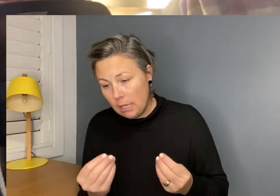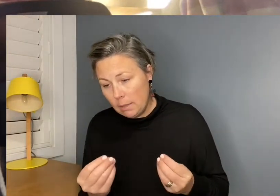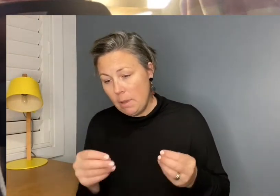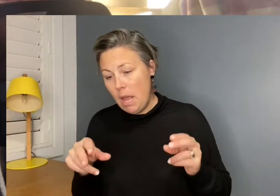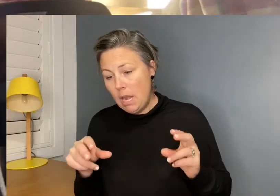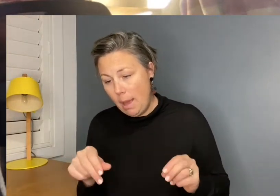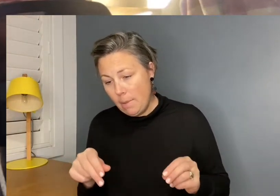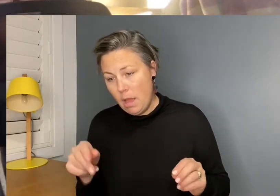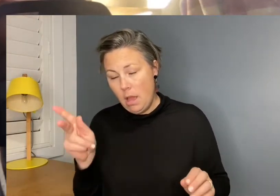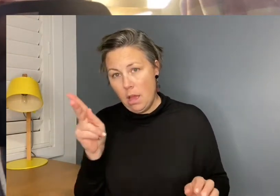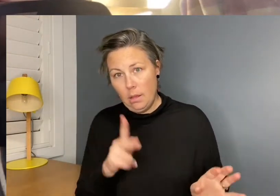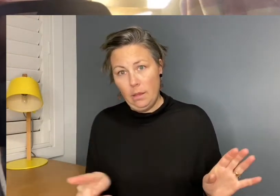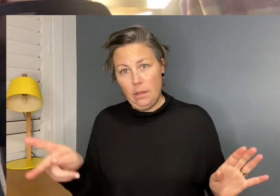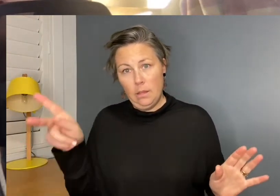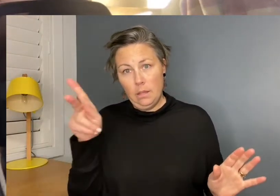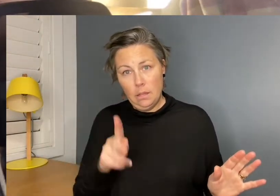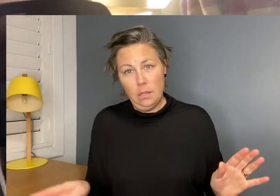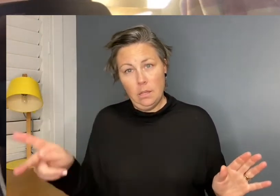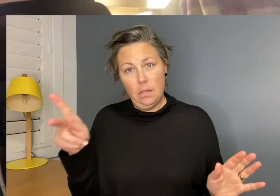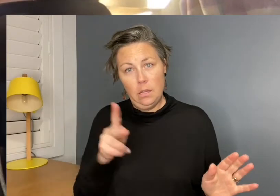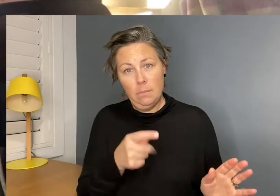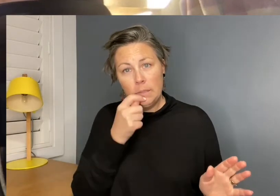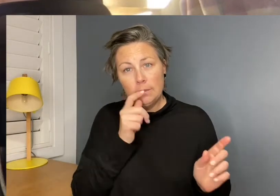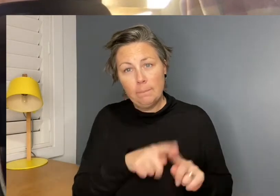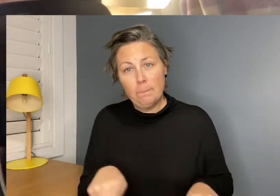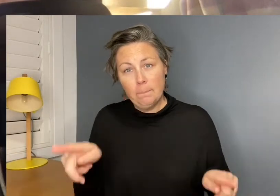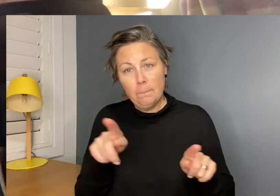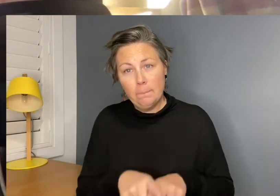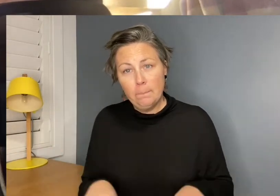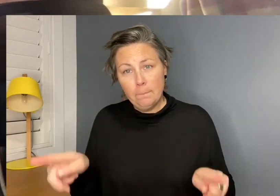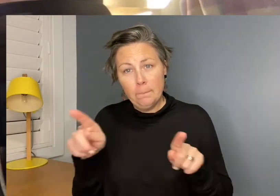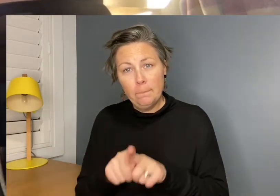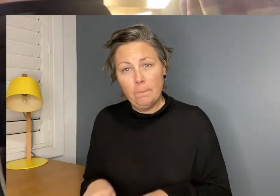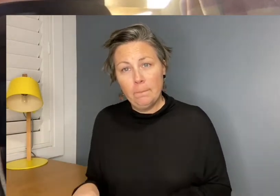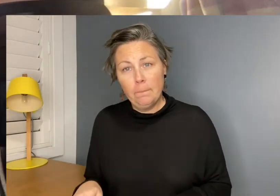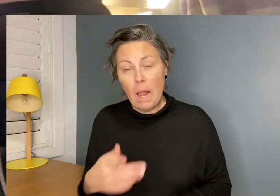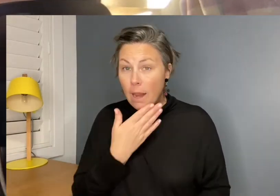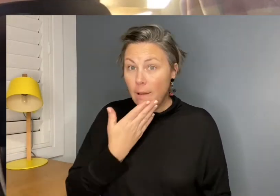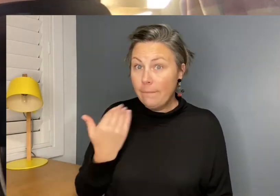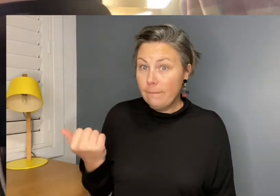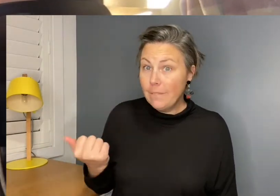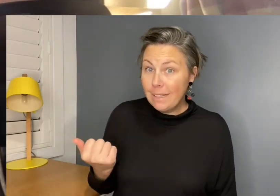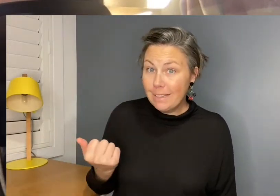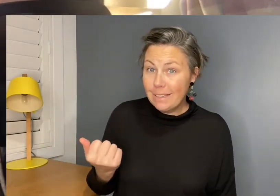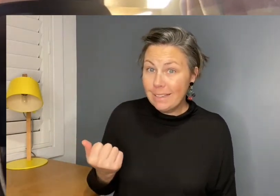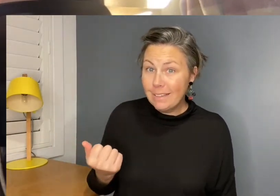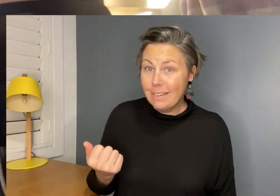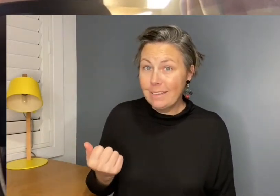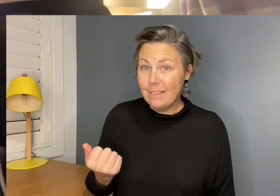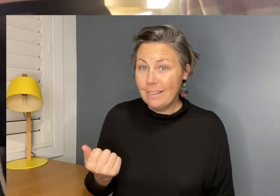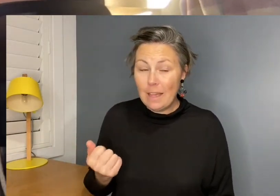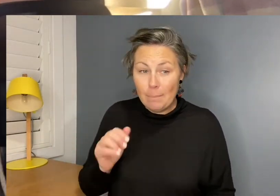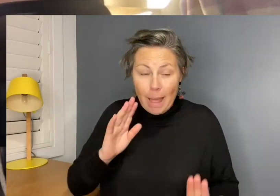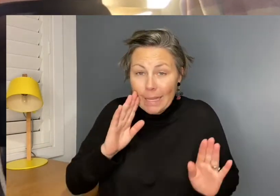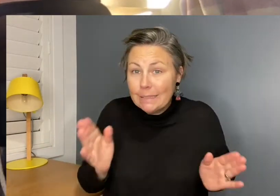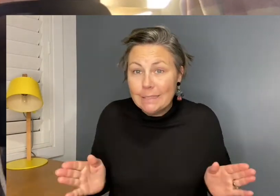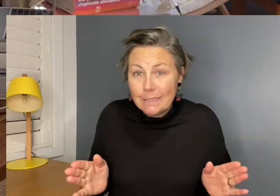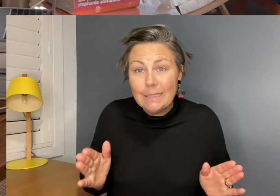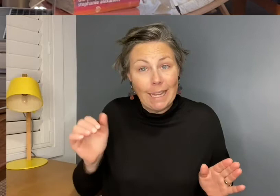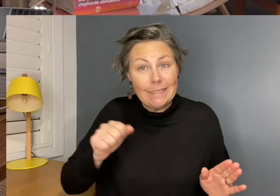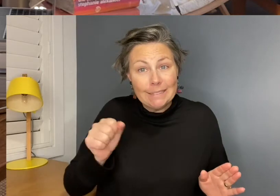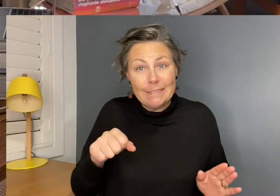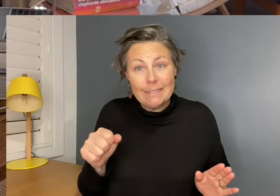It's like, truthfully, it's pretty monotonous. It's beautiful at the same time. It's